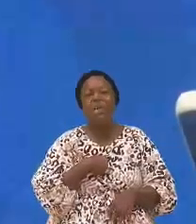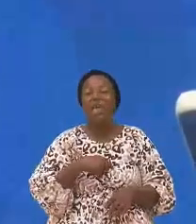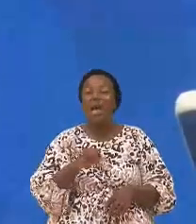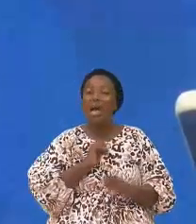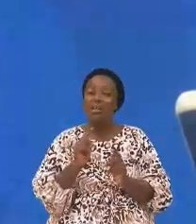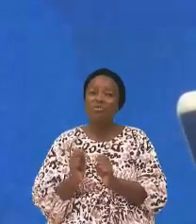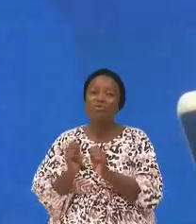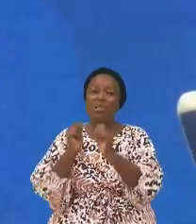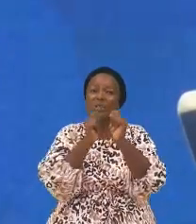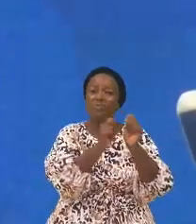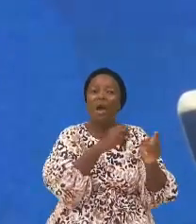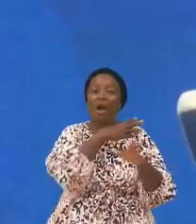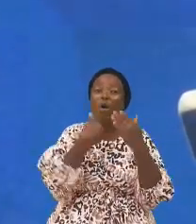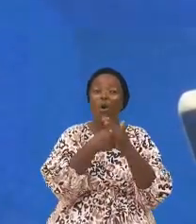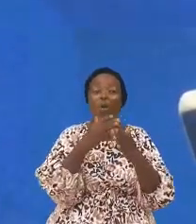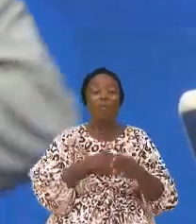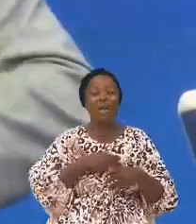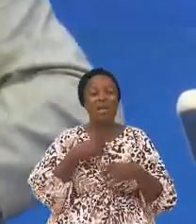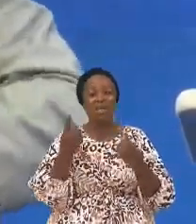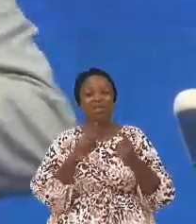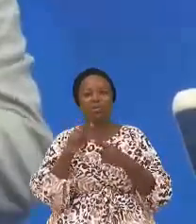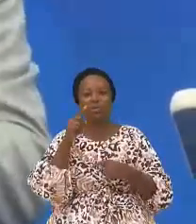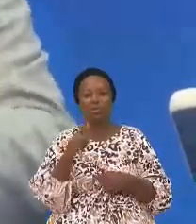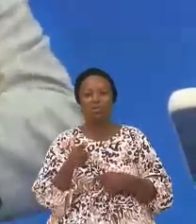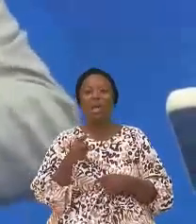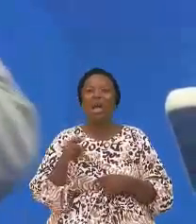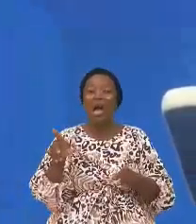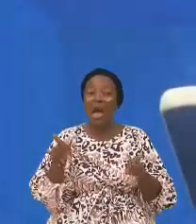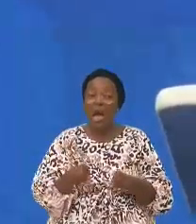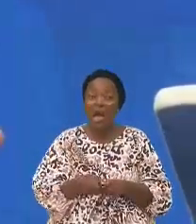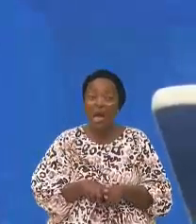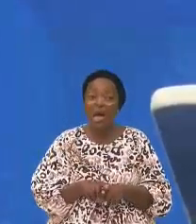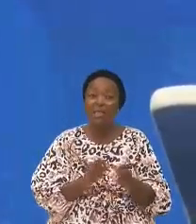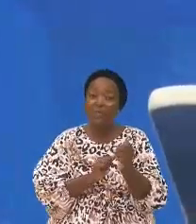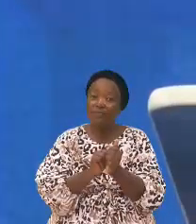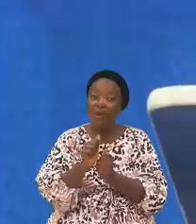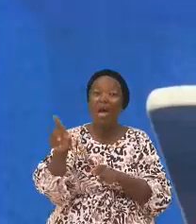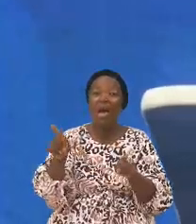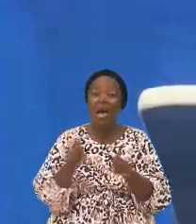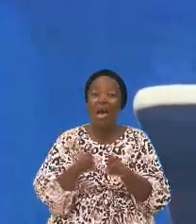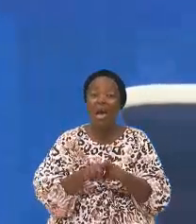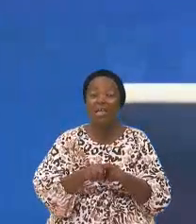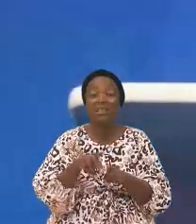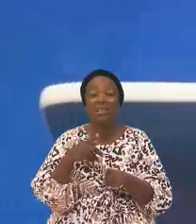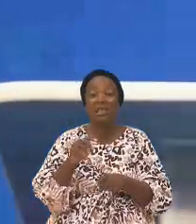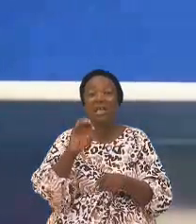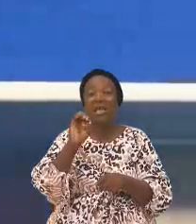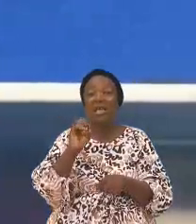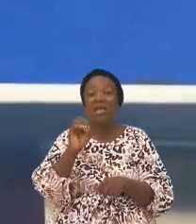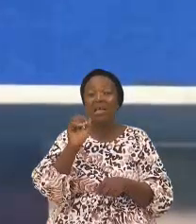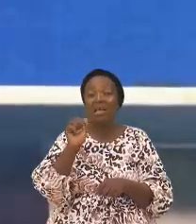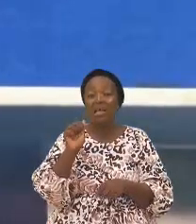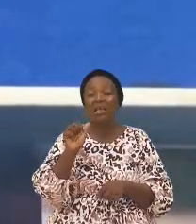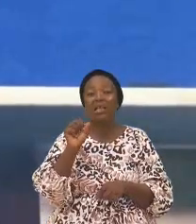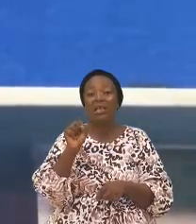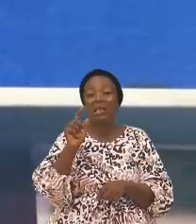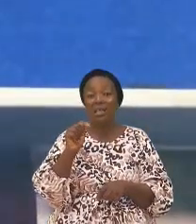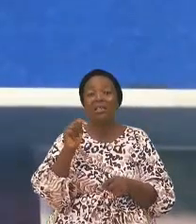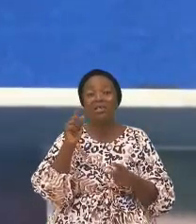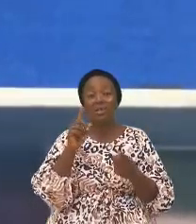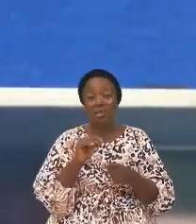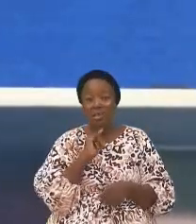were on the cross of Calvary for me. I transfer all my sins unto you as far